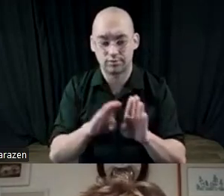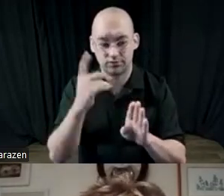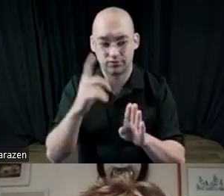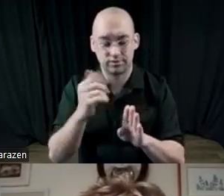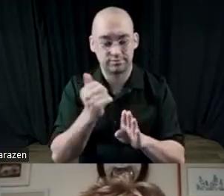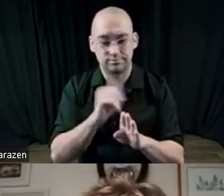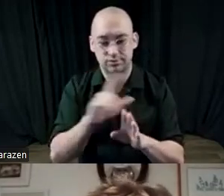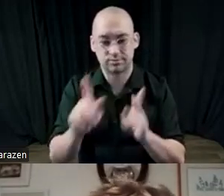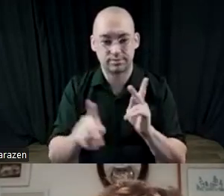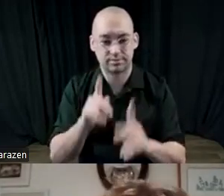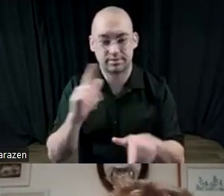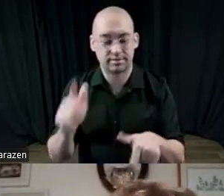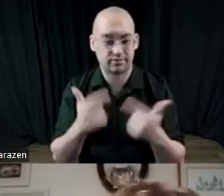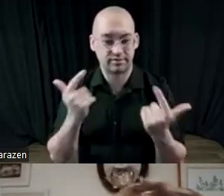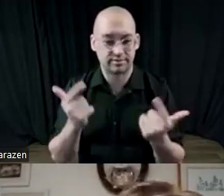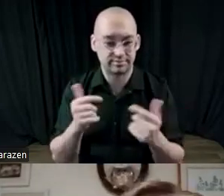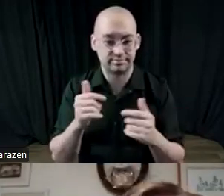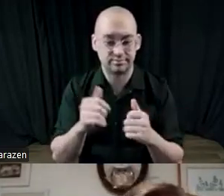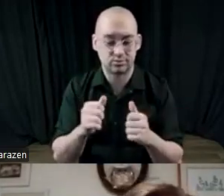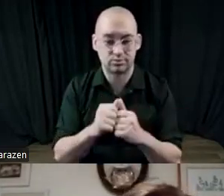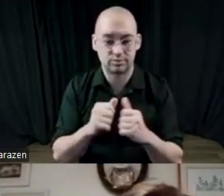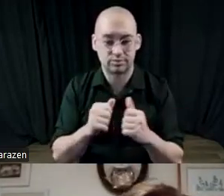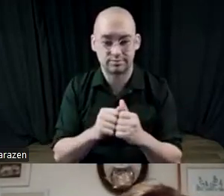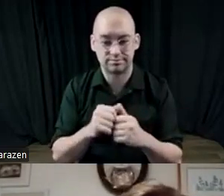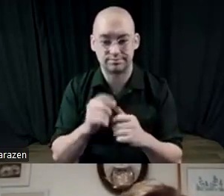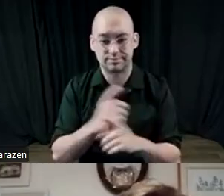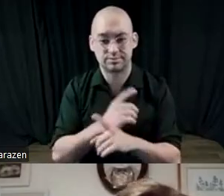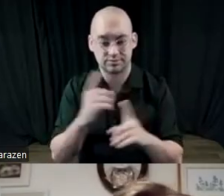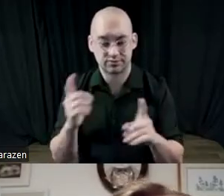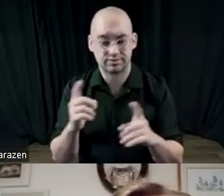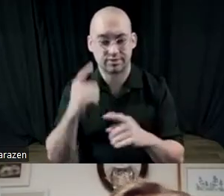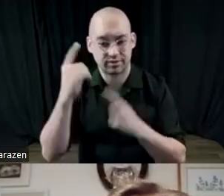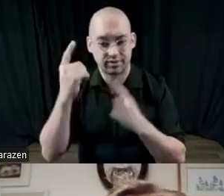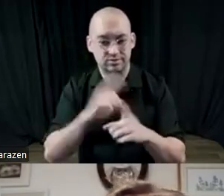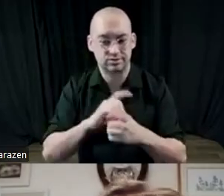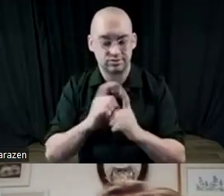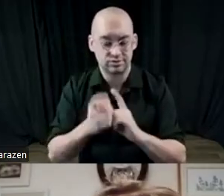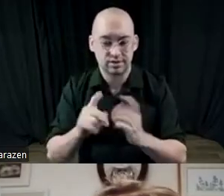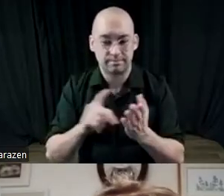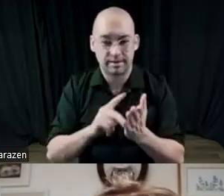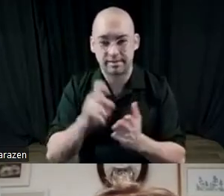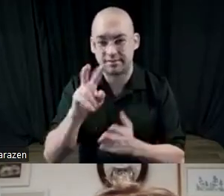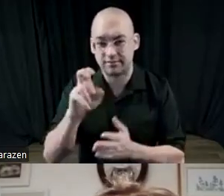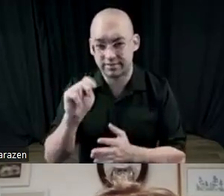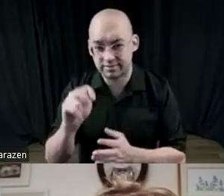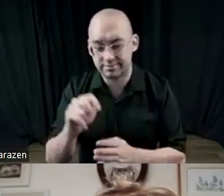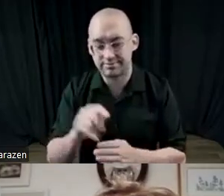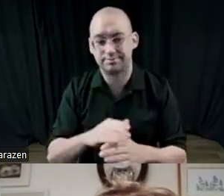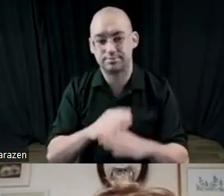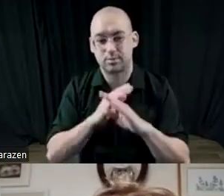living with some thinking changes and having medical events that are potentially